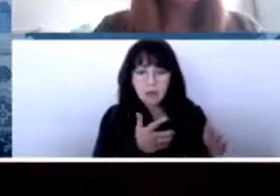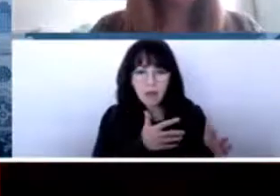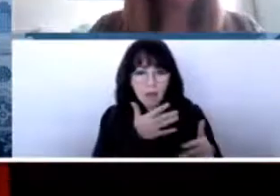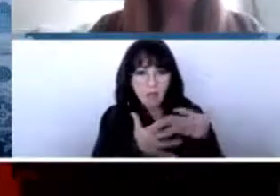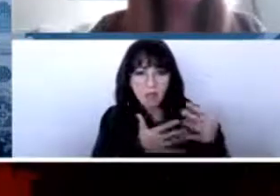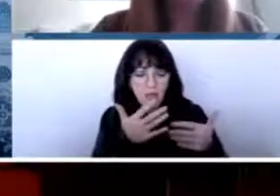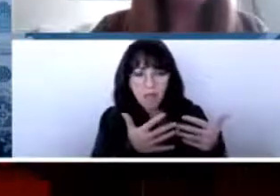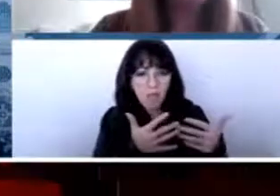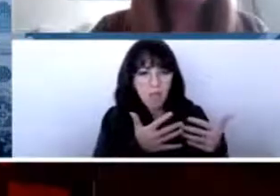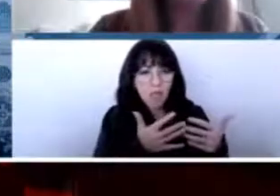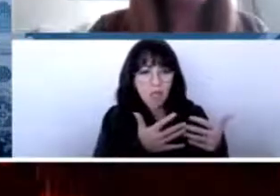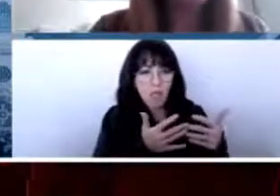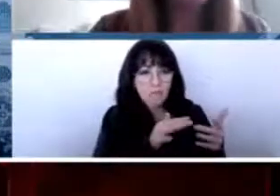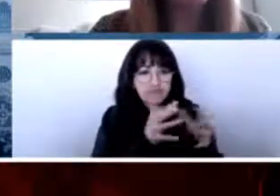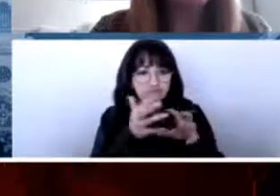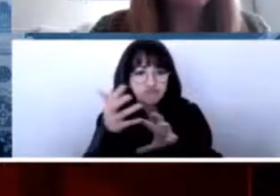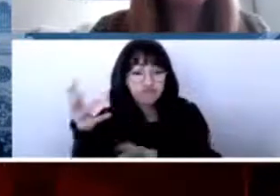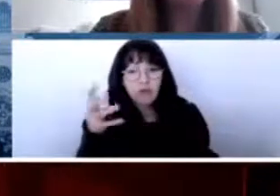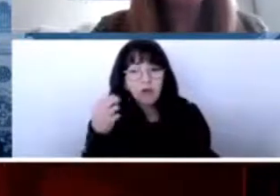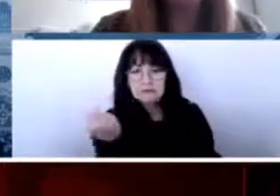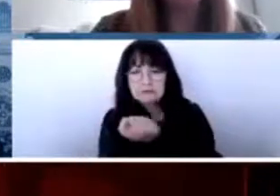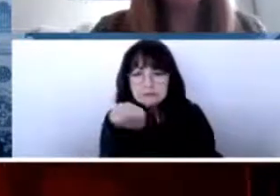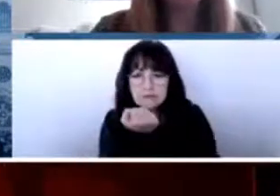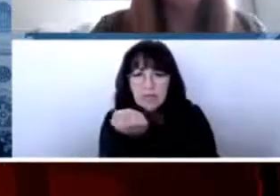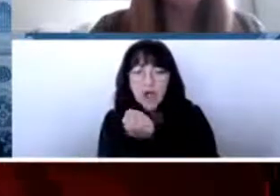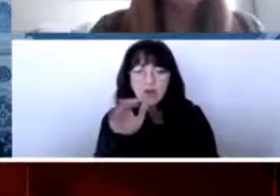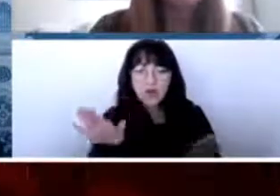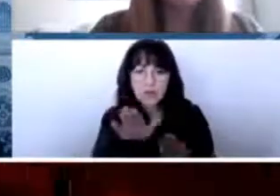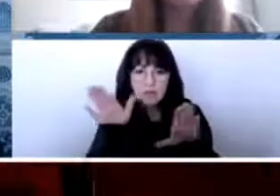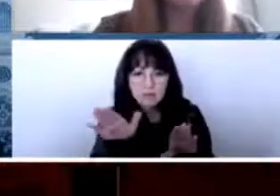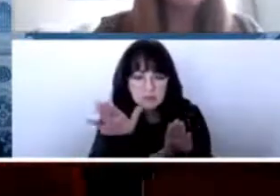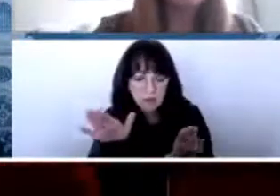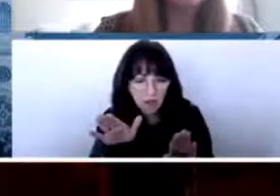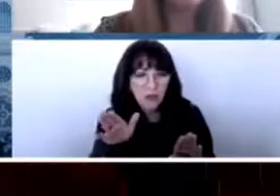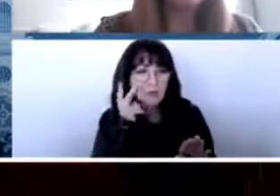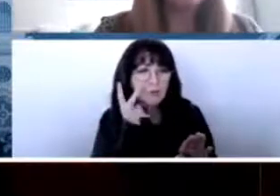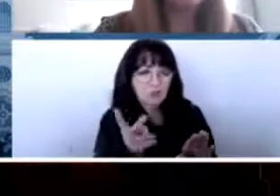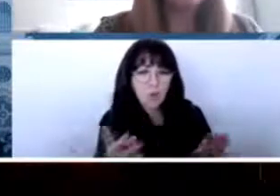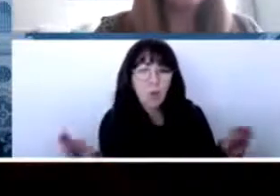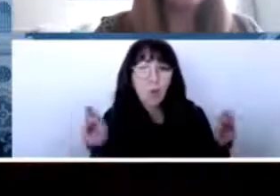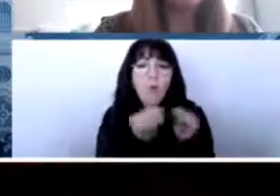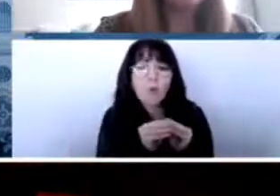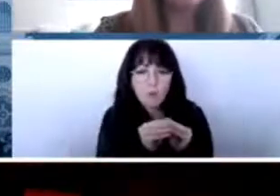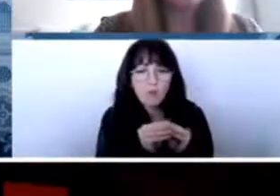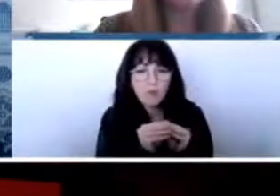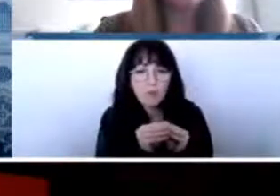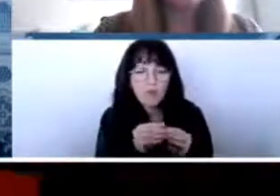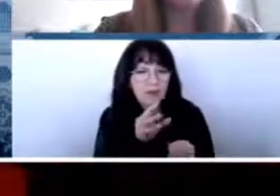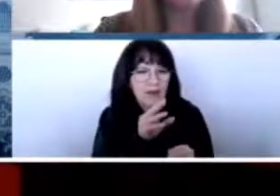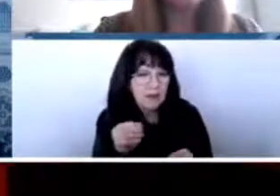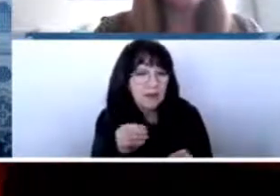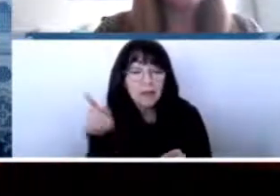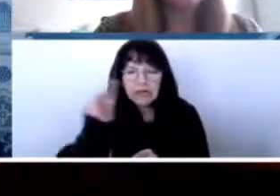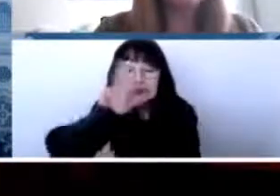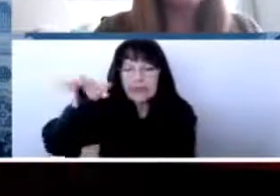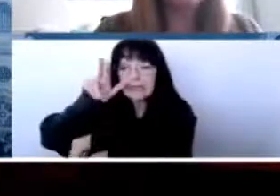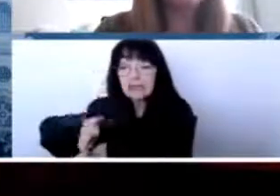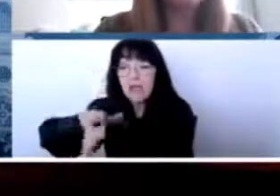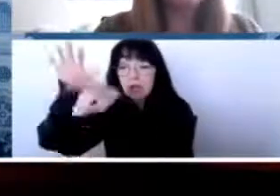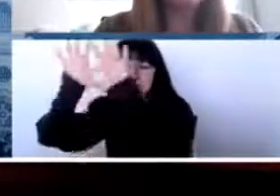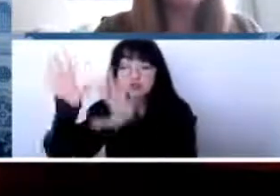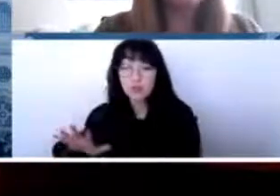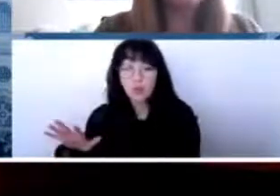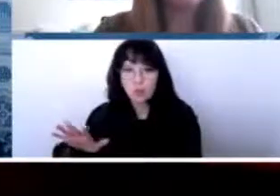when the models were coming out, and even at that time, the products we were getting from the National Weather Service did not have